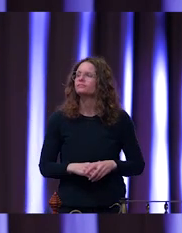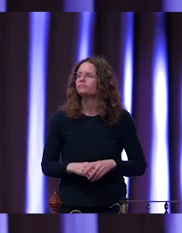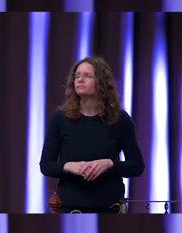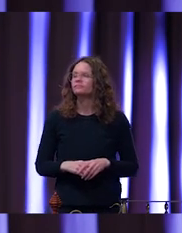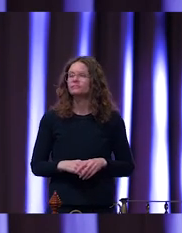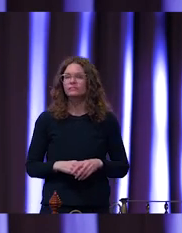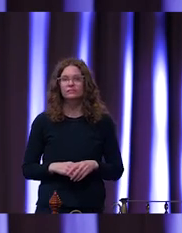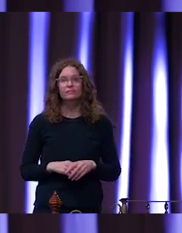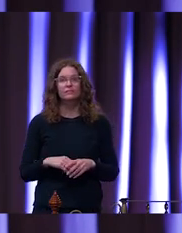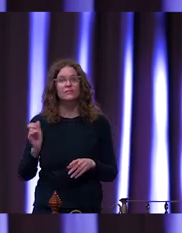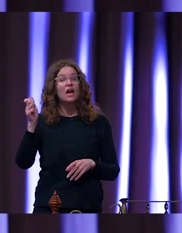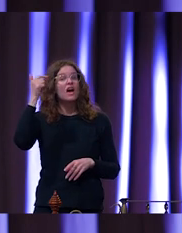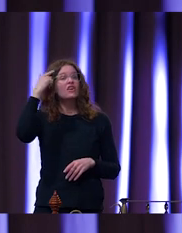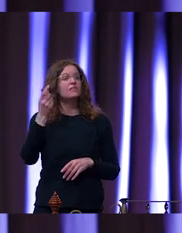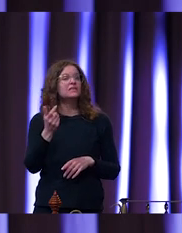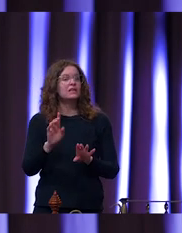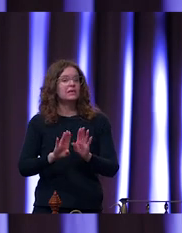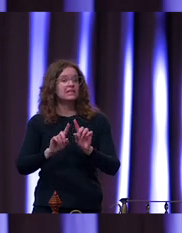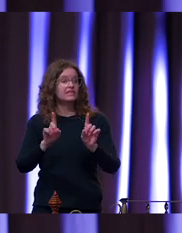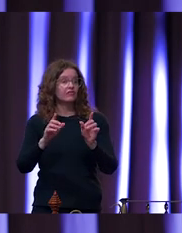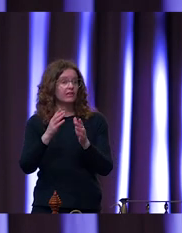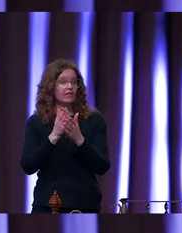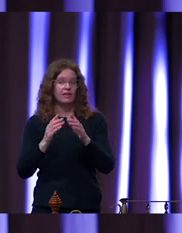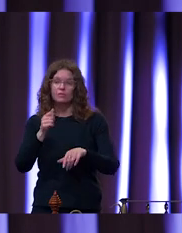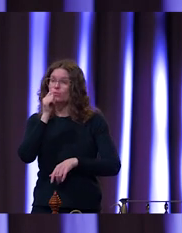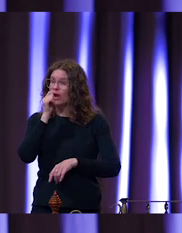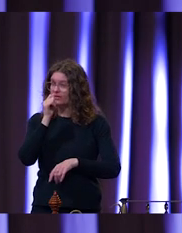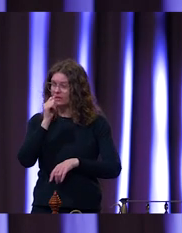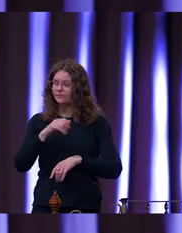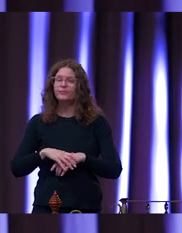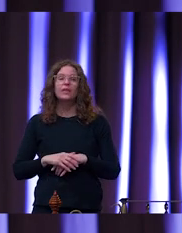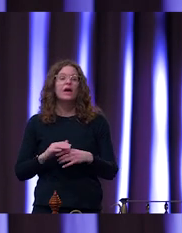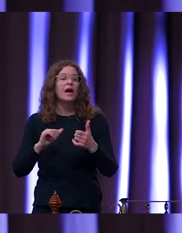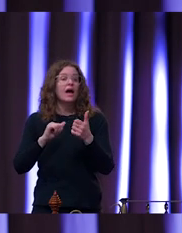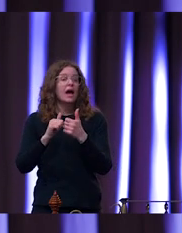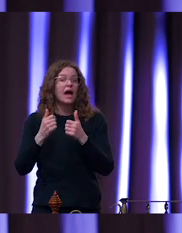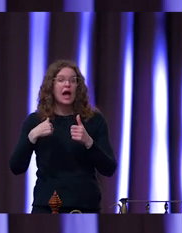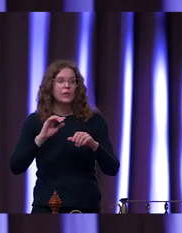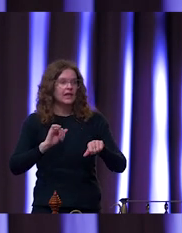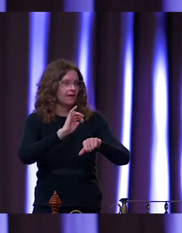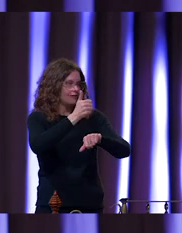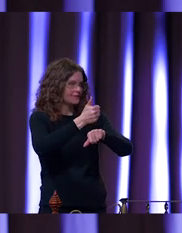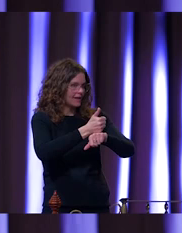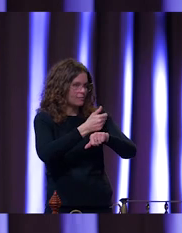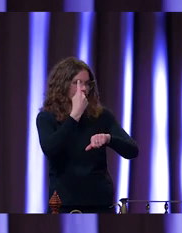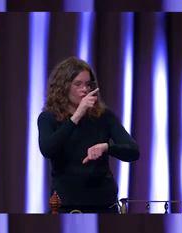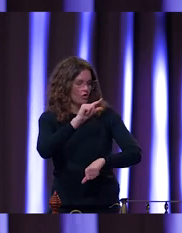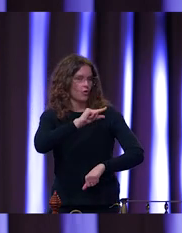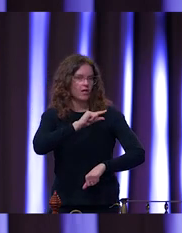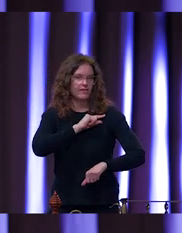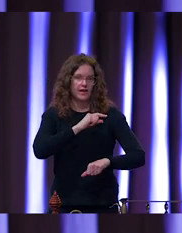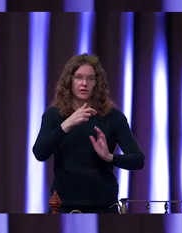government is a little bit different than private foundations in terms of, like, what we can establish as eligibility criteria,